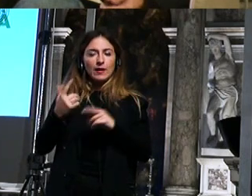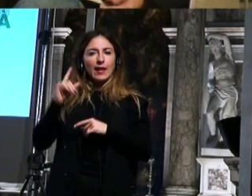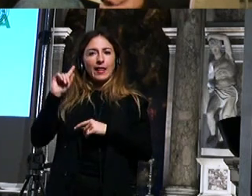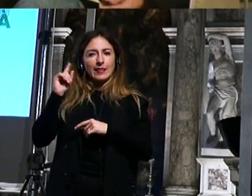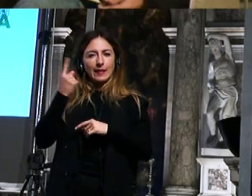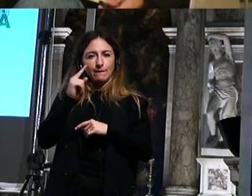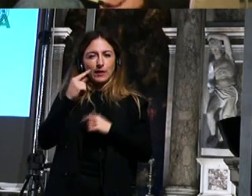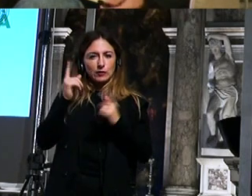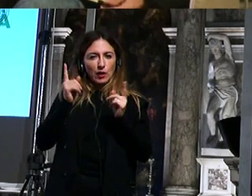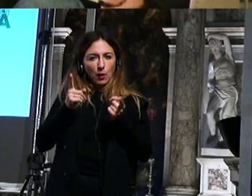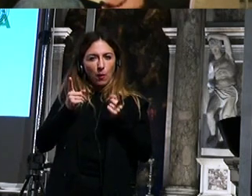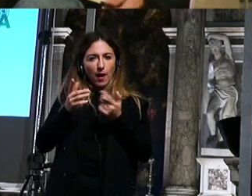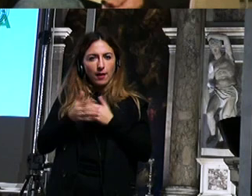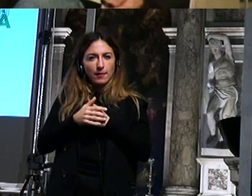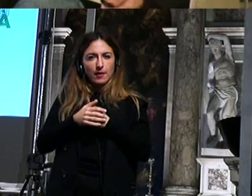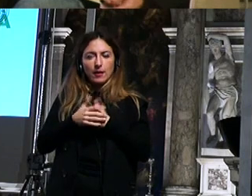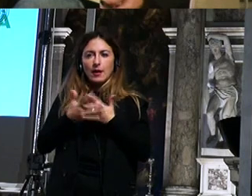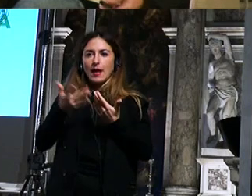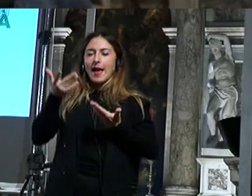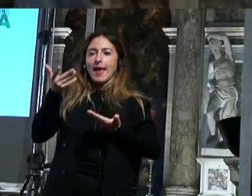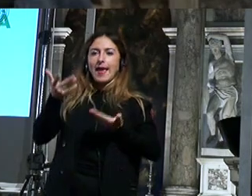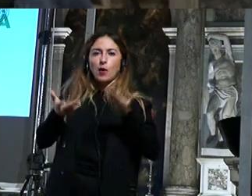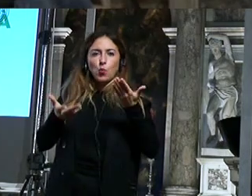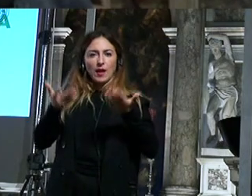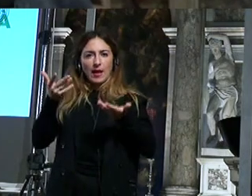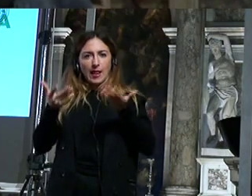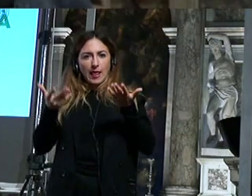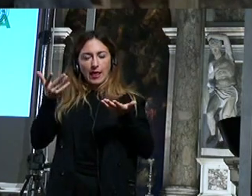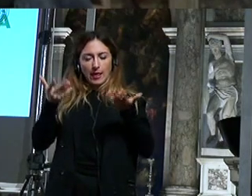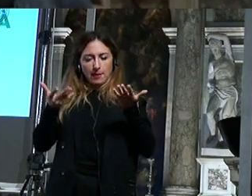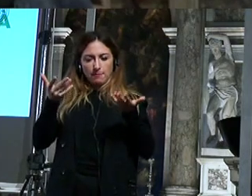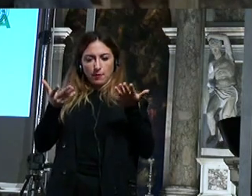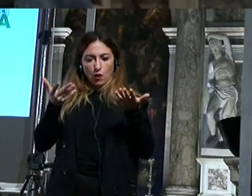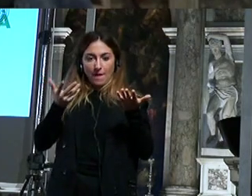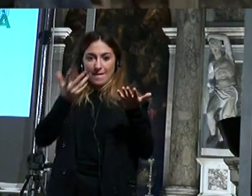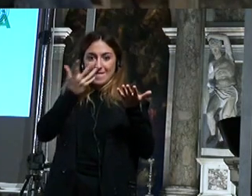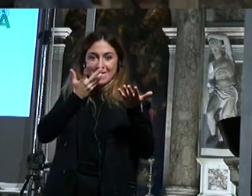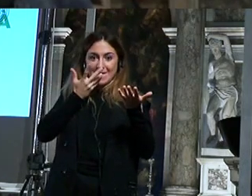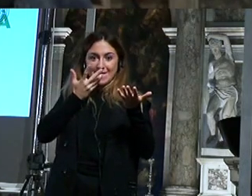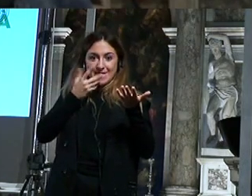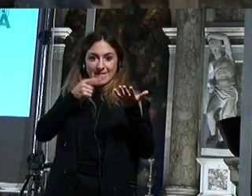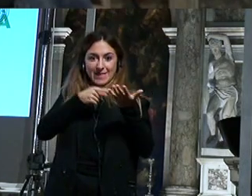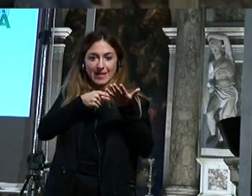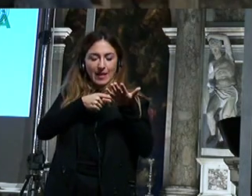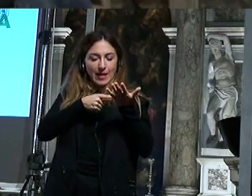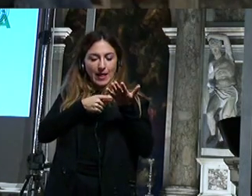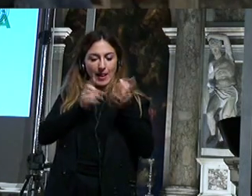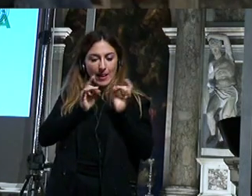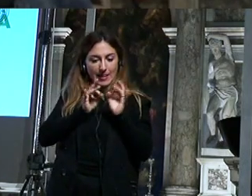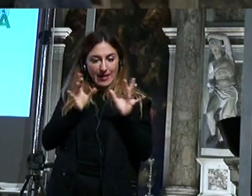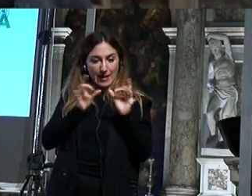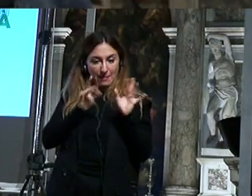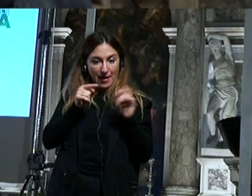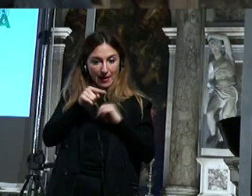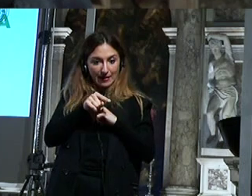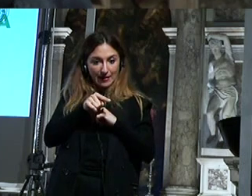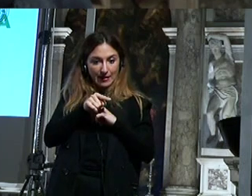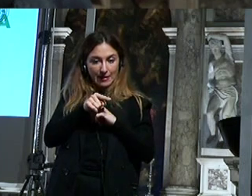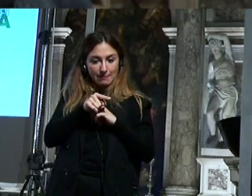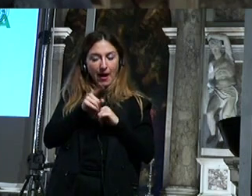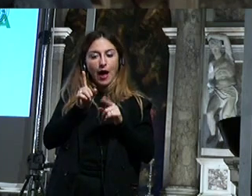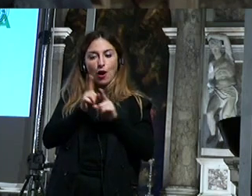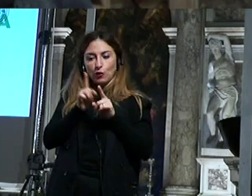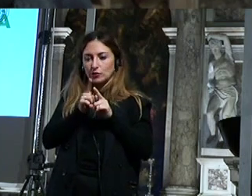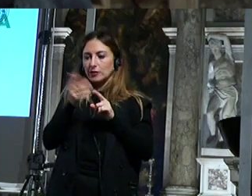be caught in this sense of homage or respect for the past, while at the same